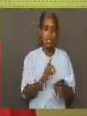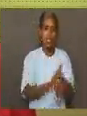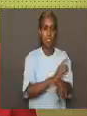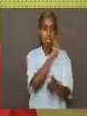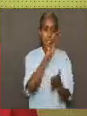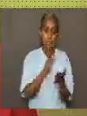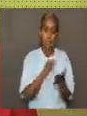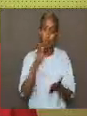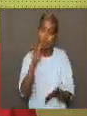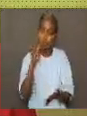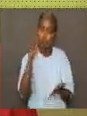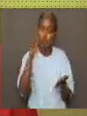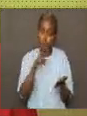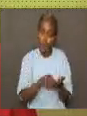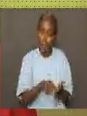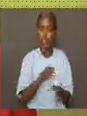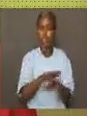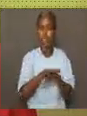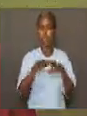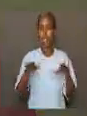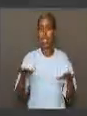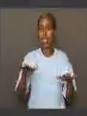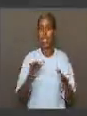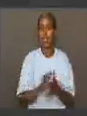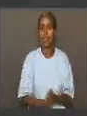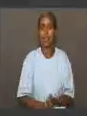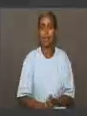2 points in a plane.